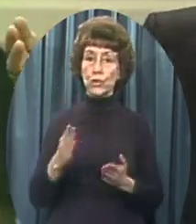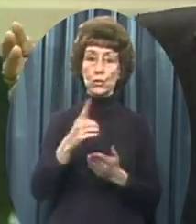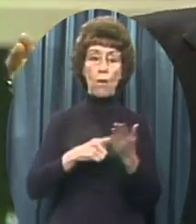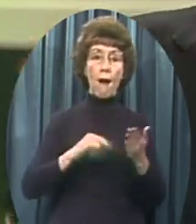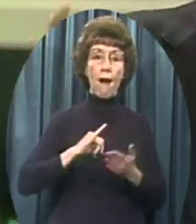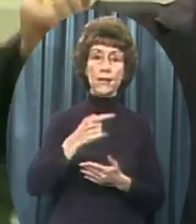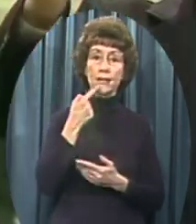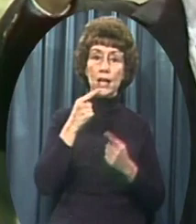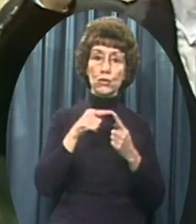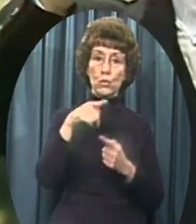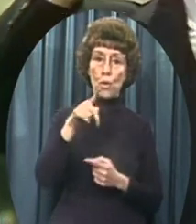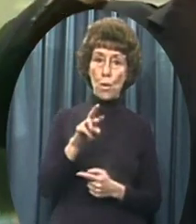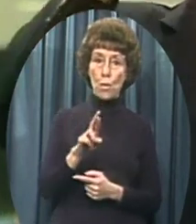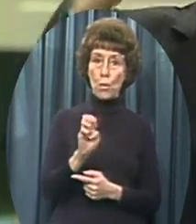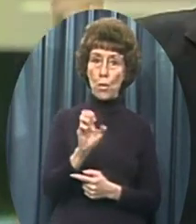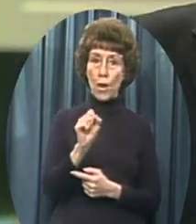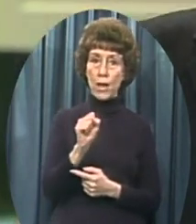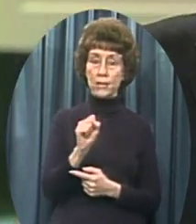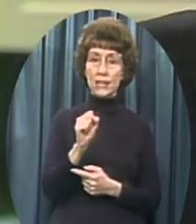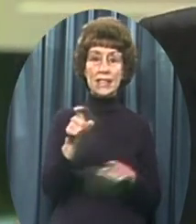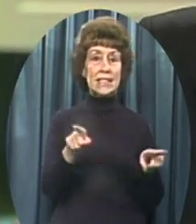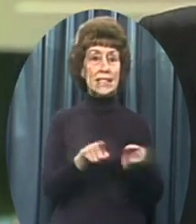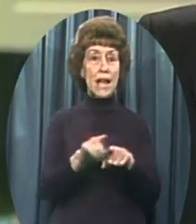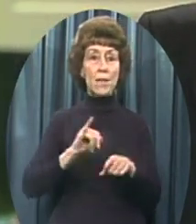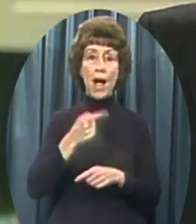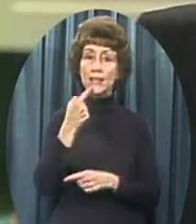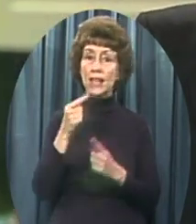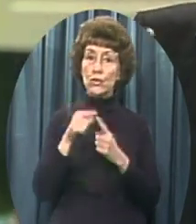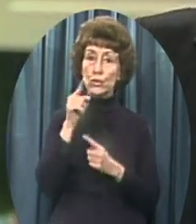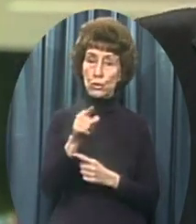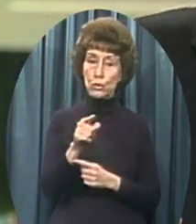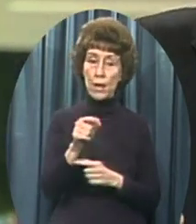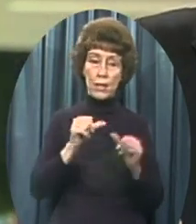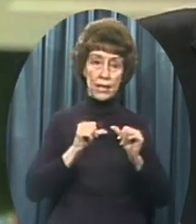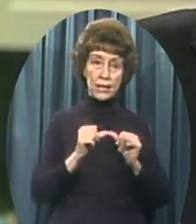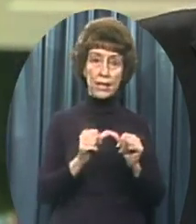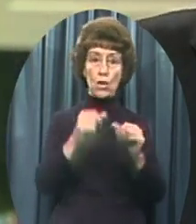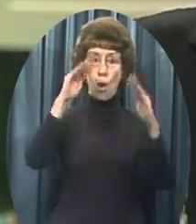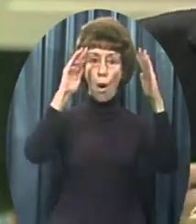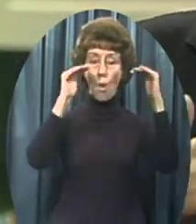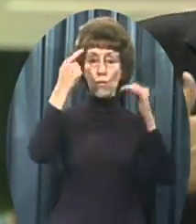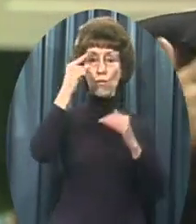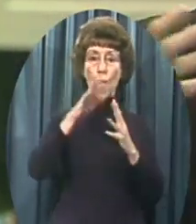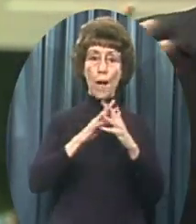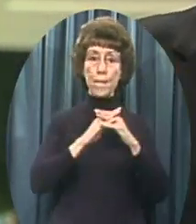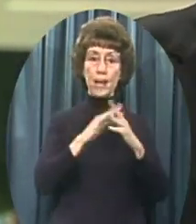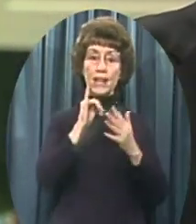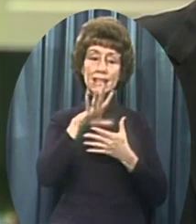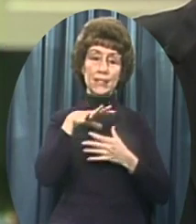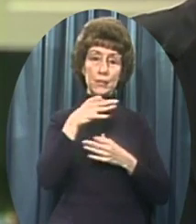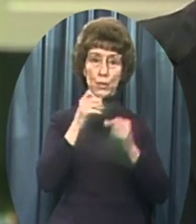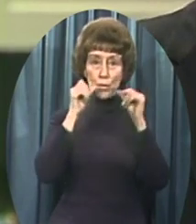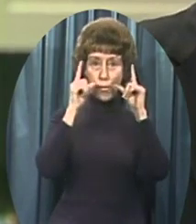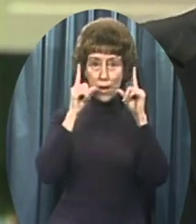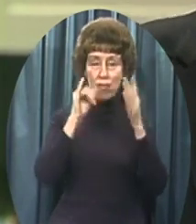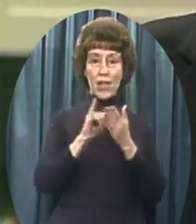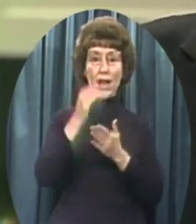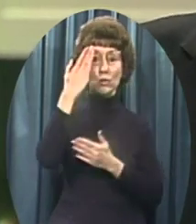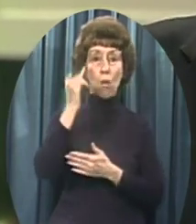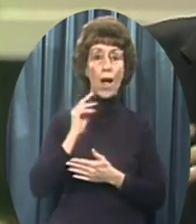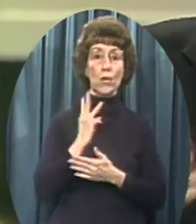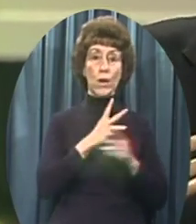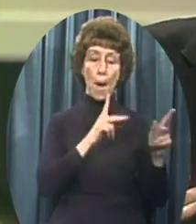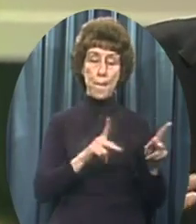saying to you. The permanent hope for America is a spiritual awakening. That's why we're planning to